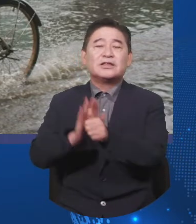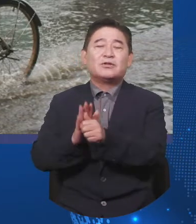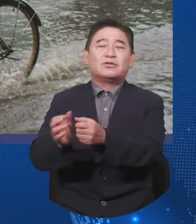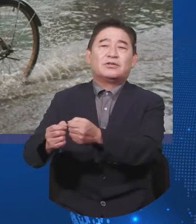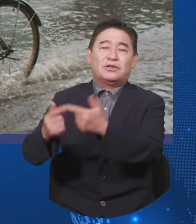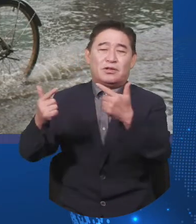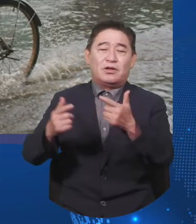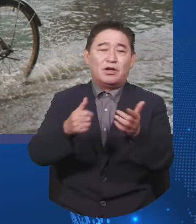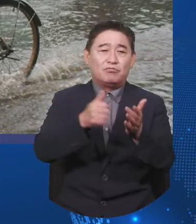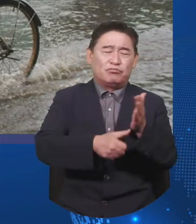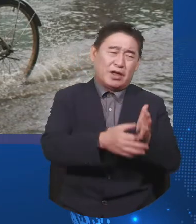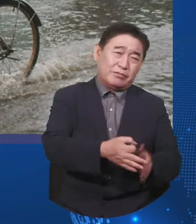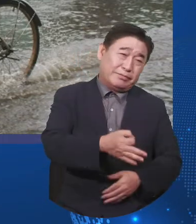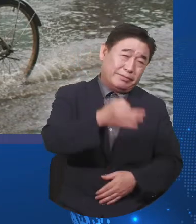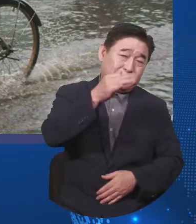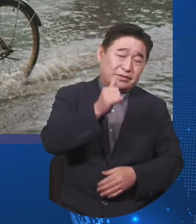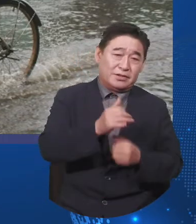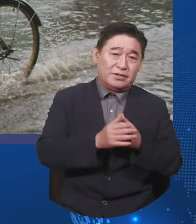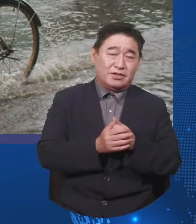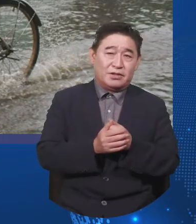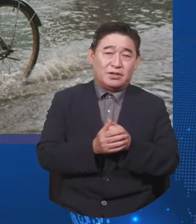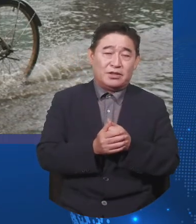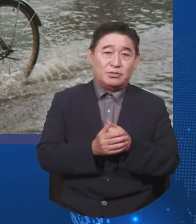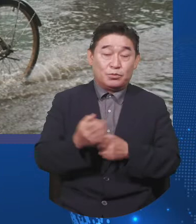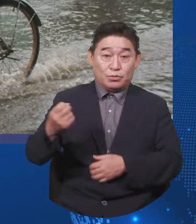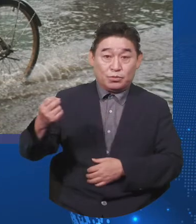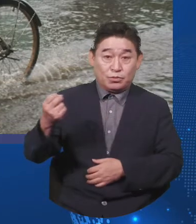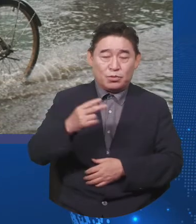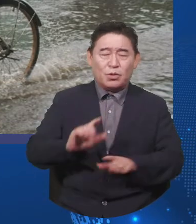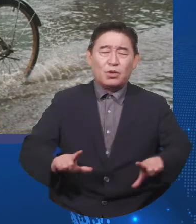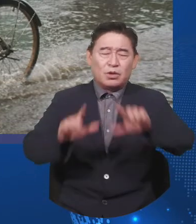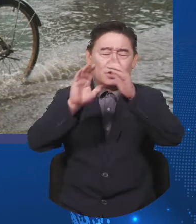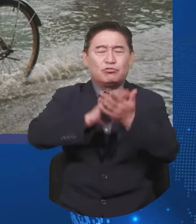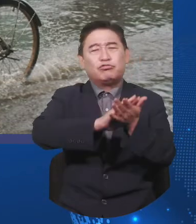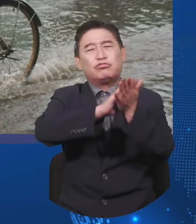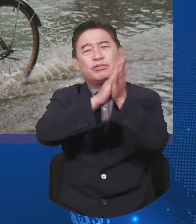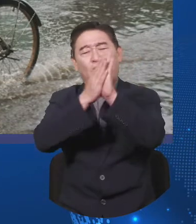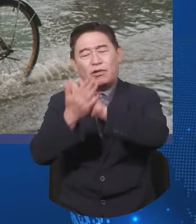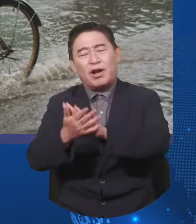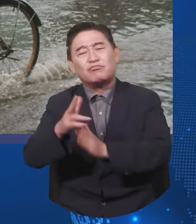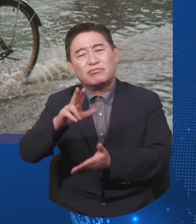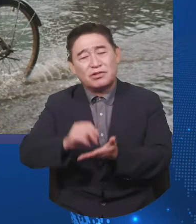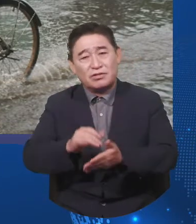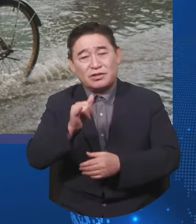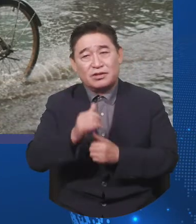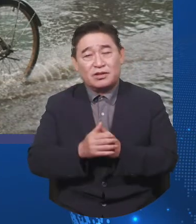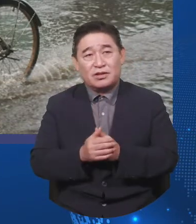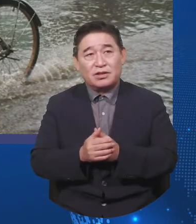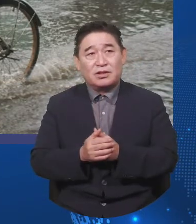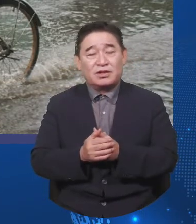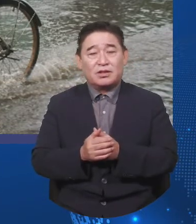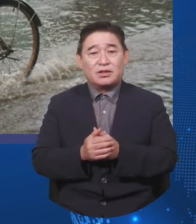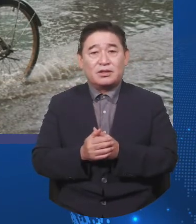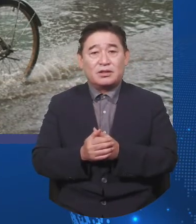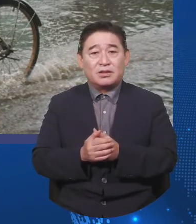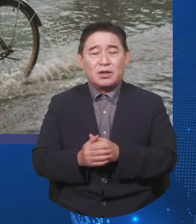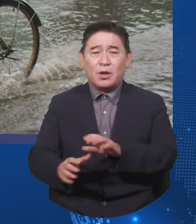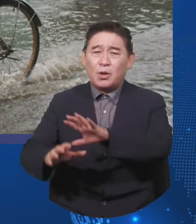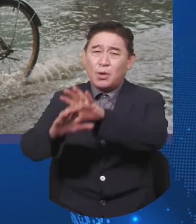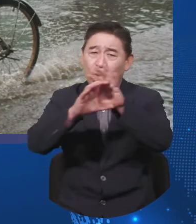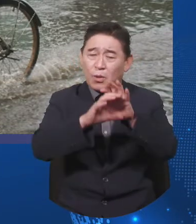compounded by the challenge of climate change, which hasn't stopped despite pandemics and